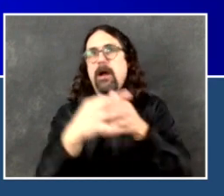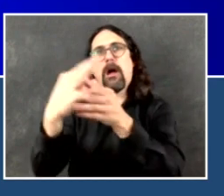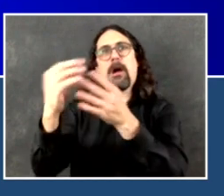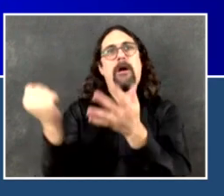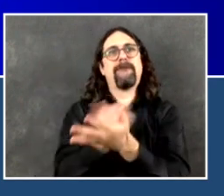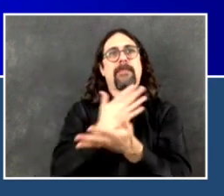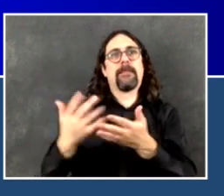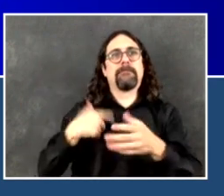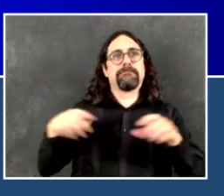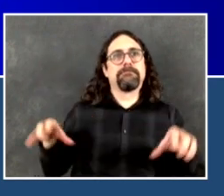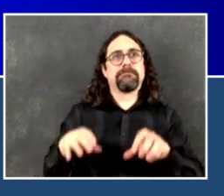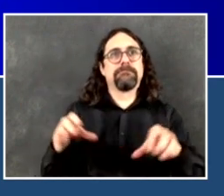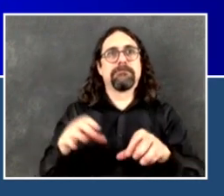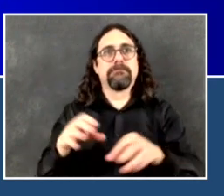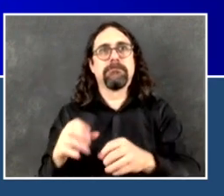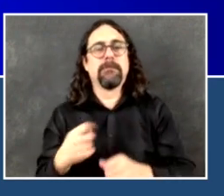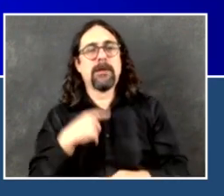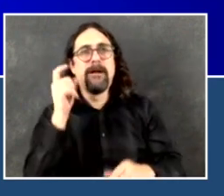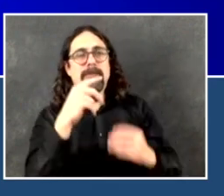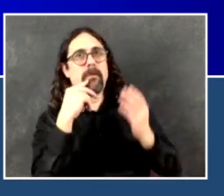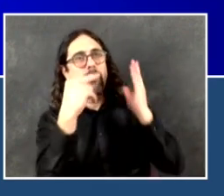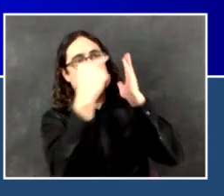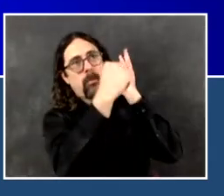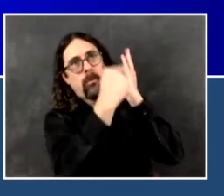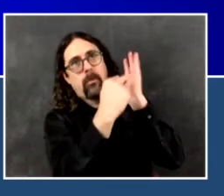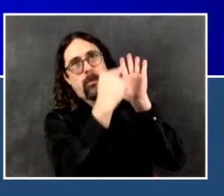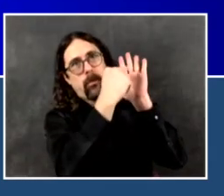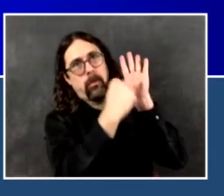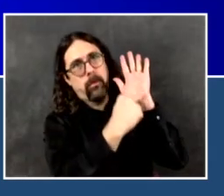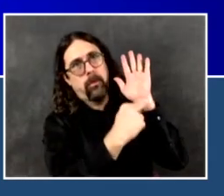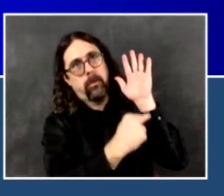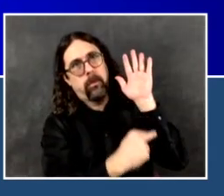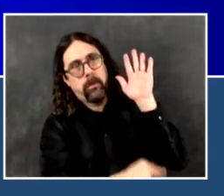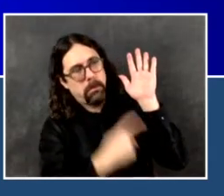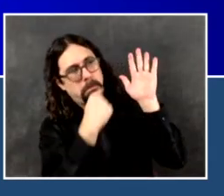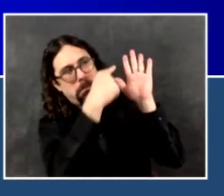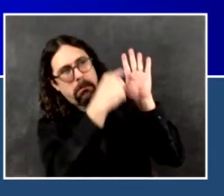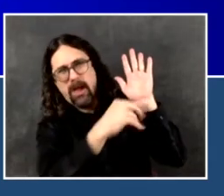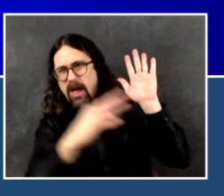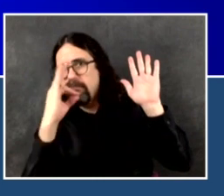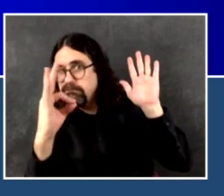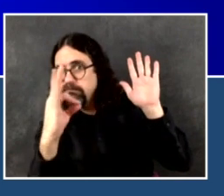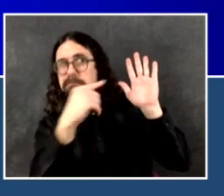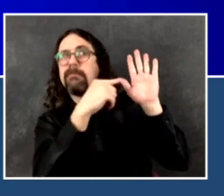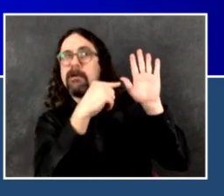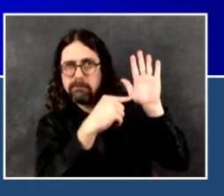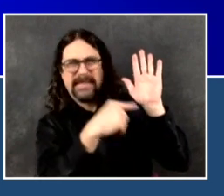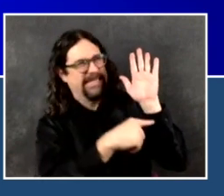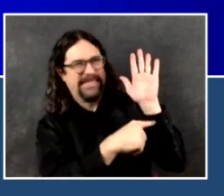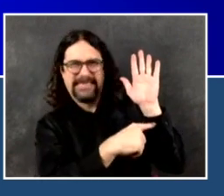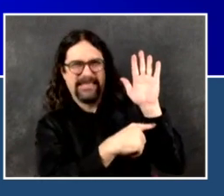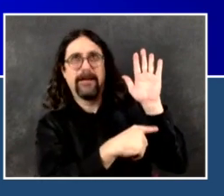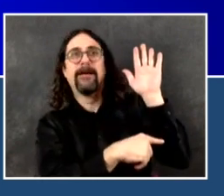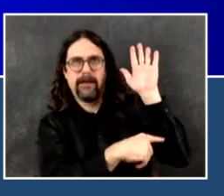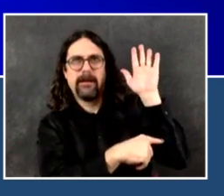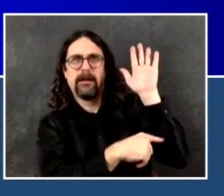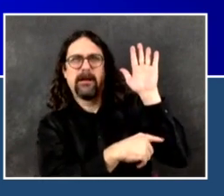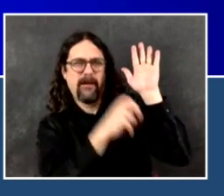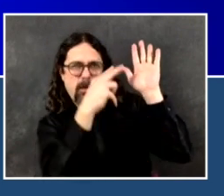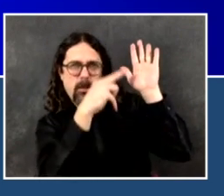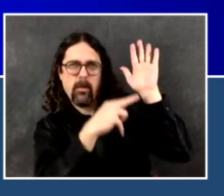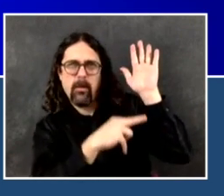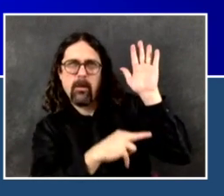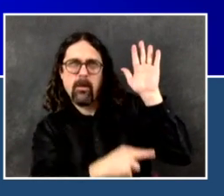and see what works, what doesn't work, what about our city government structure might be outdated or less effective, what do we need to build a